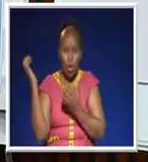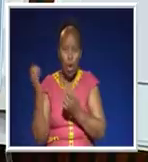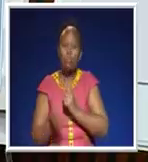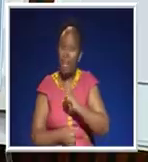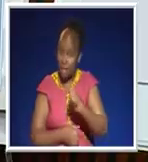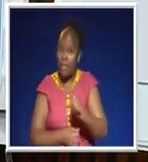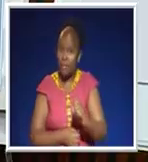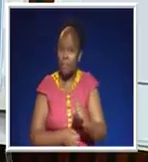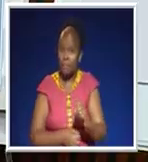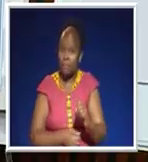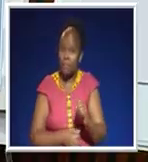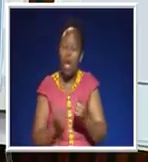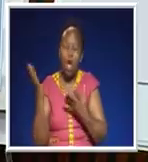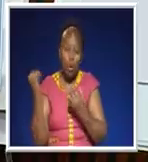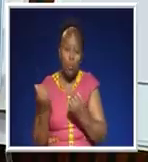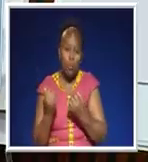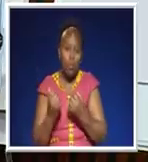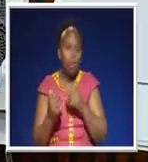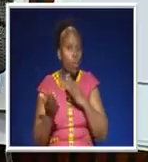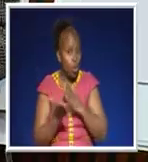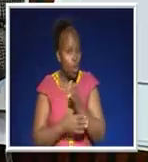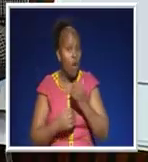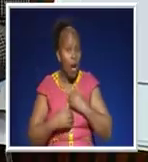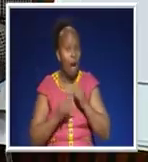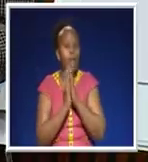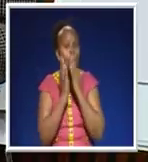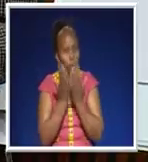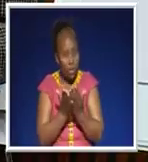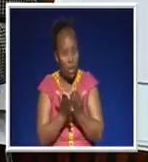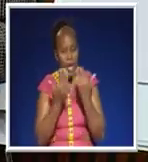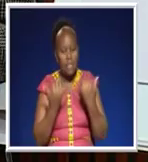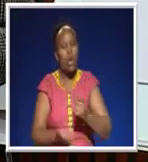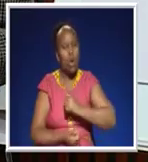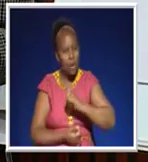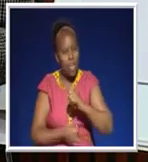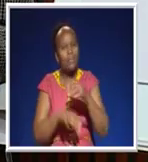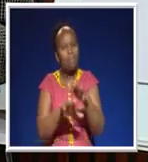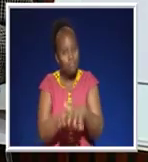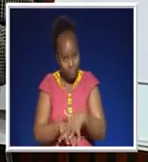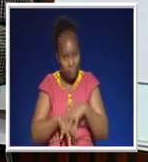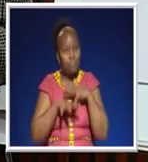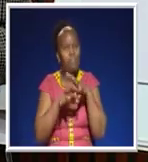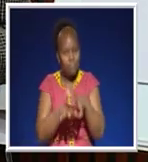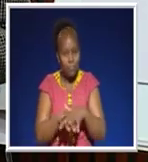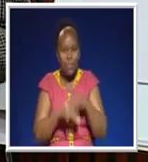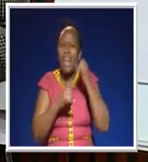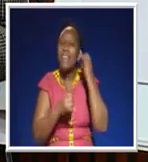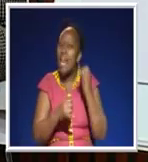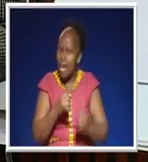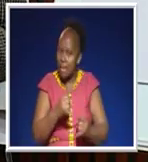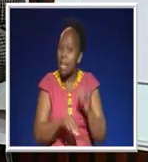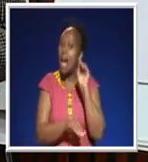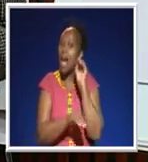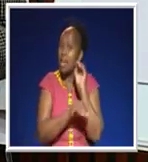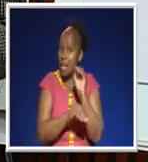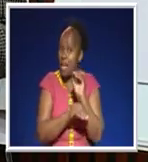down. Make sure you have your book and you are taking them down slowly by slowly. At the end, I will ask